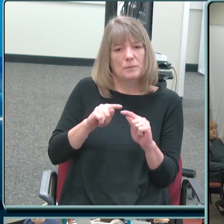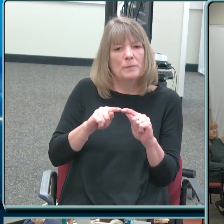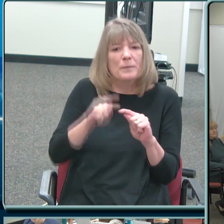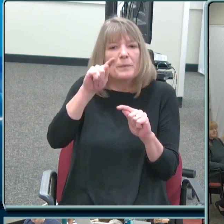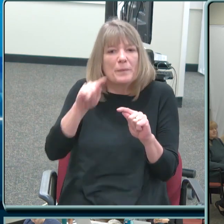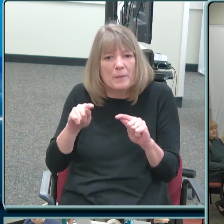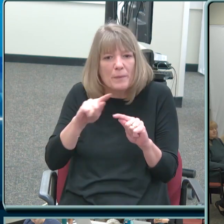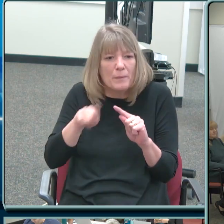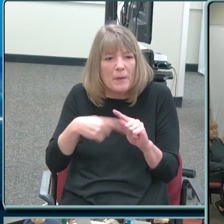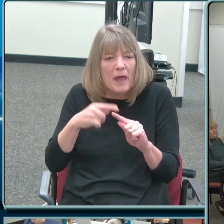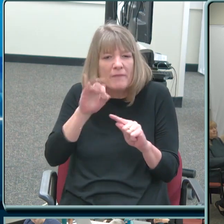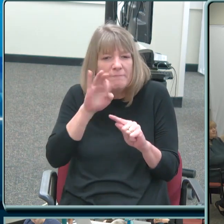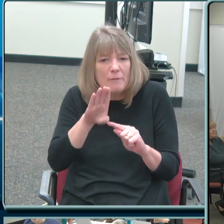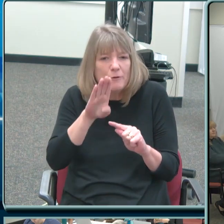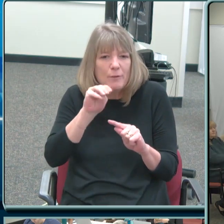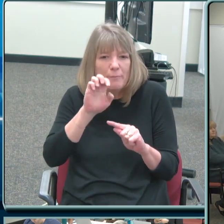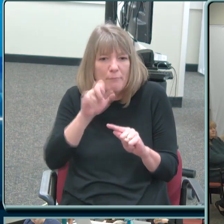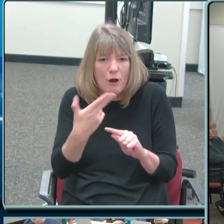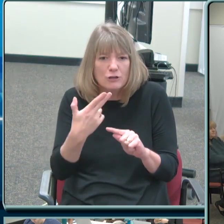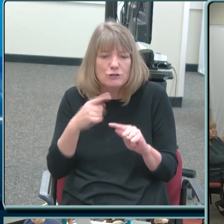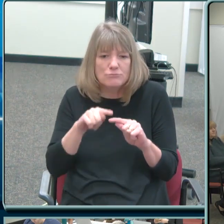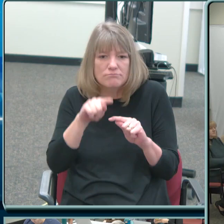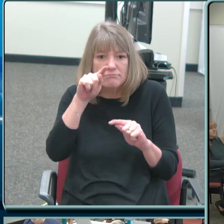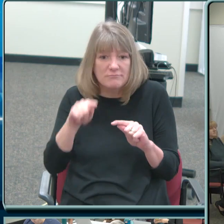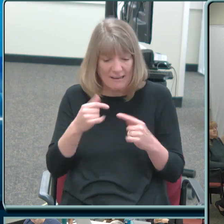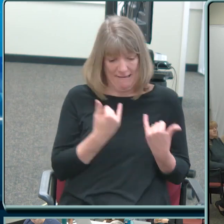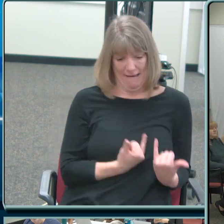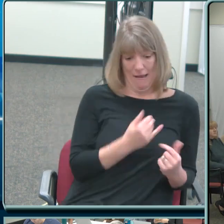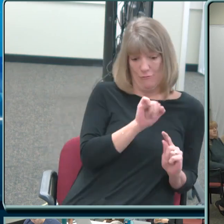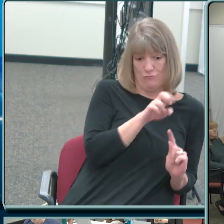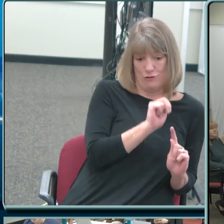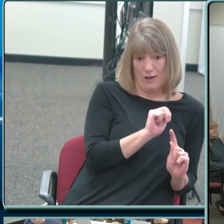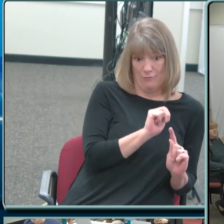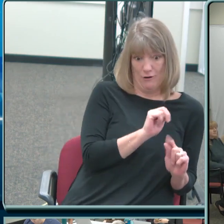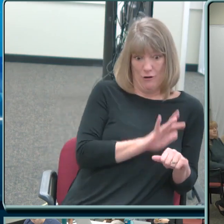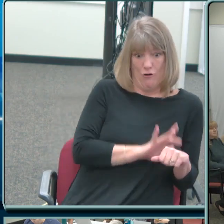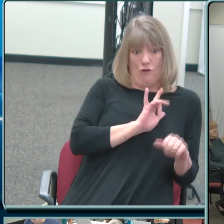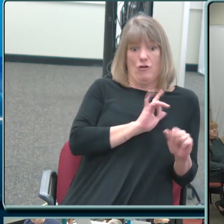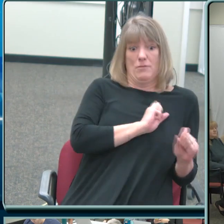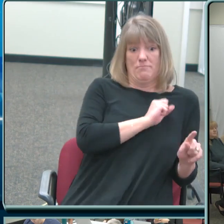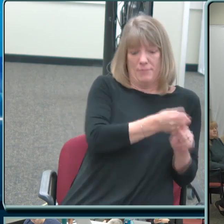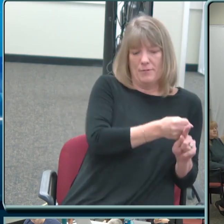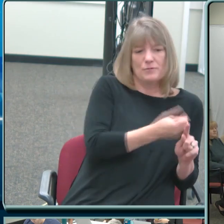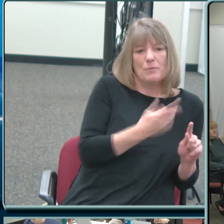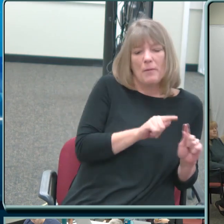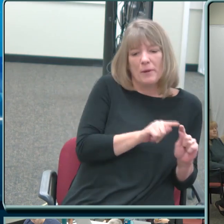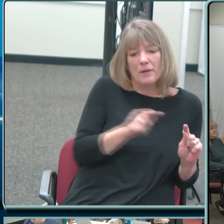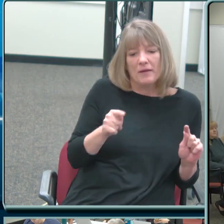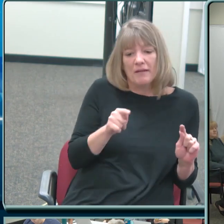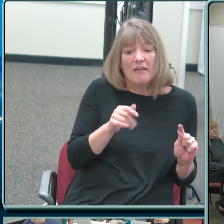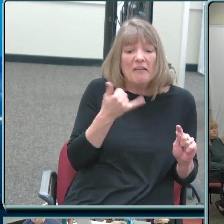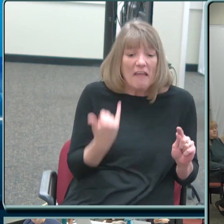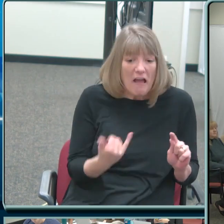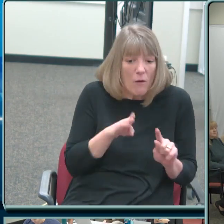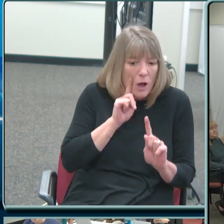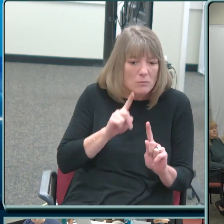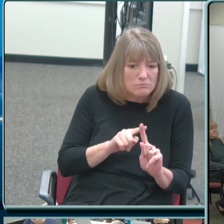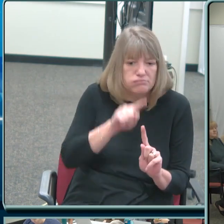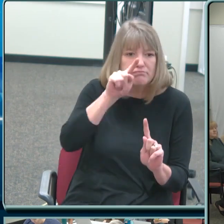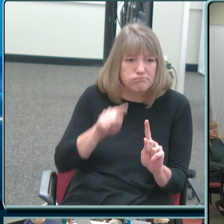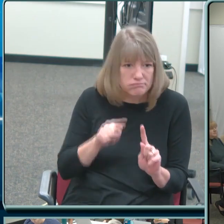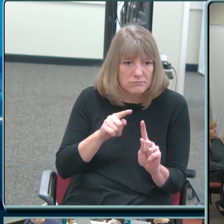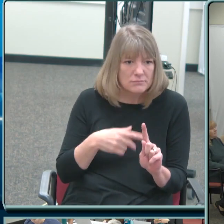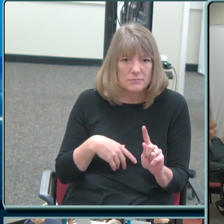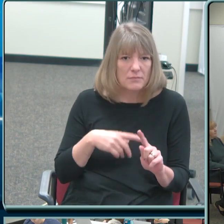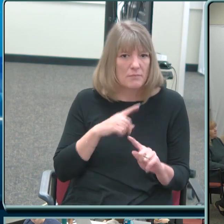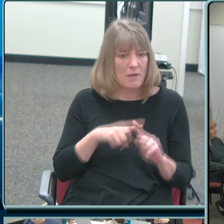sometimes in February and March. Since we're only in January and everything came early, we're probably going to see a little flu B now, but it doesn't go crazy